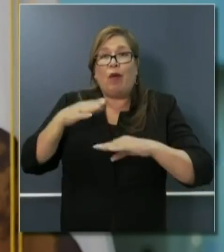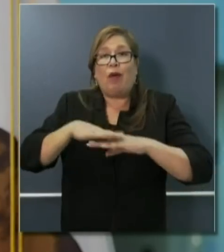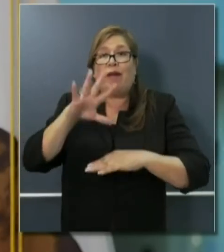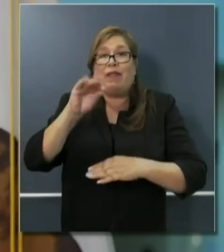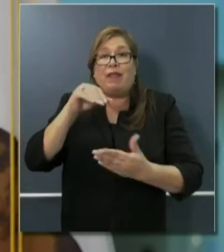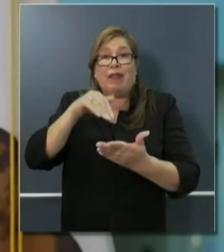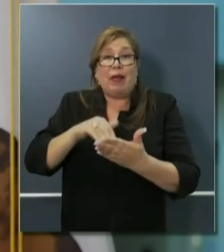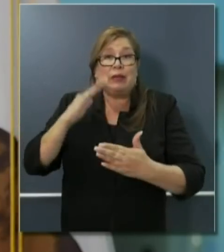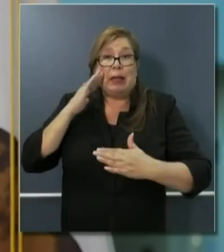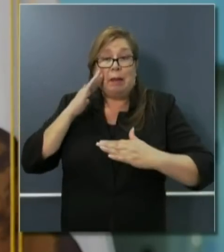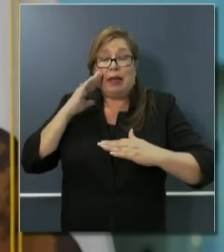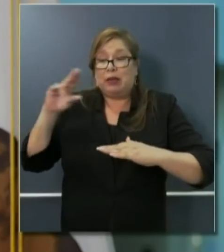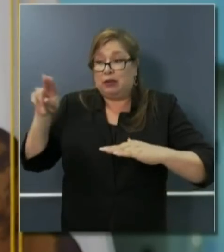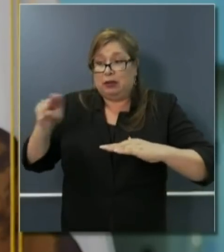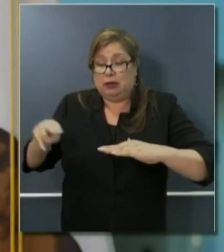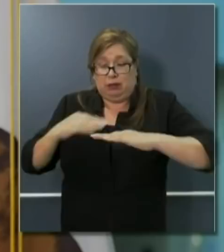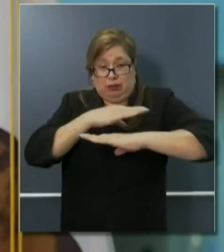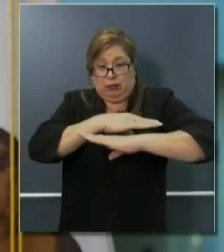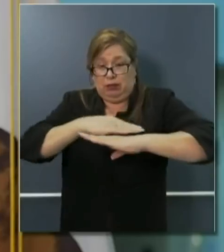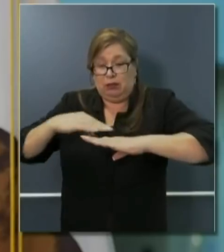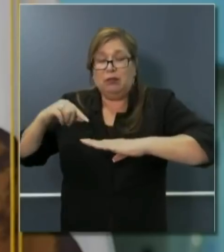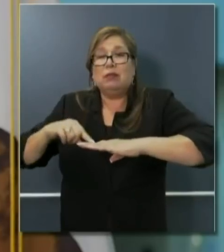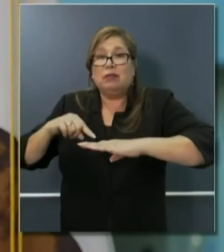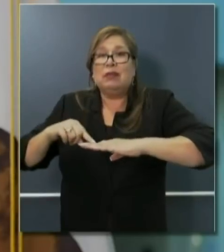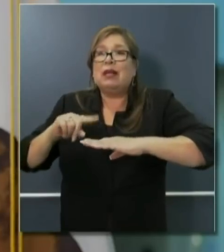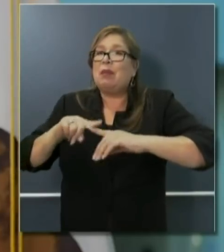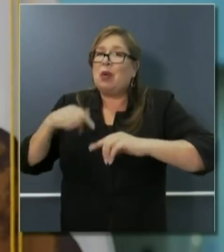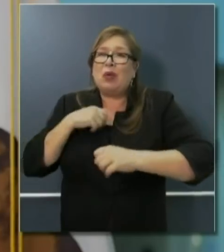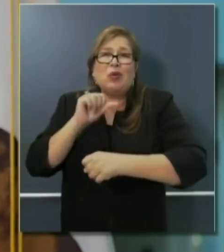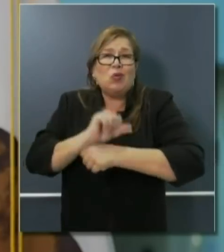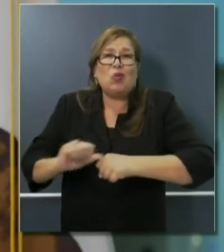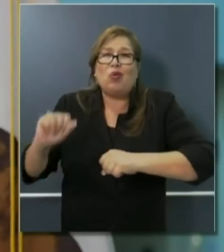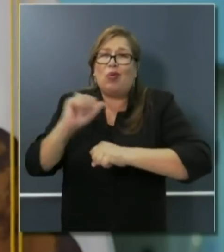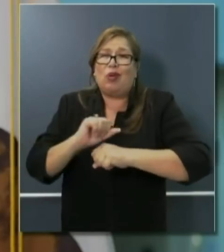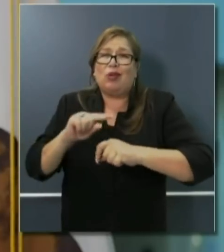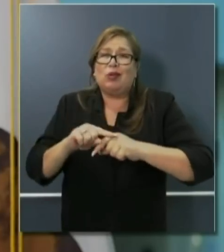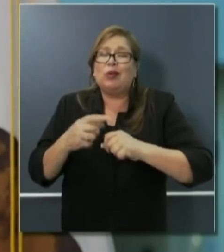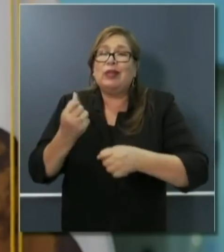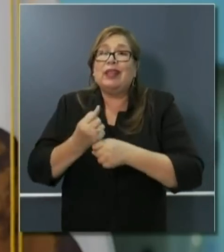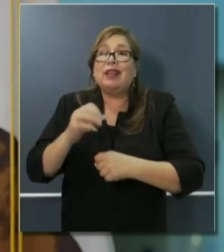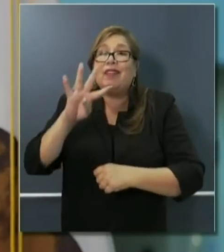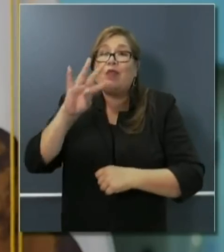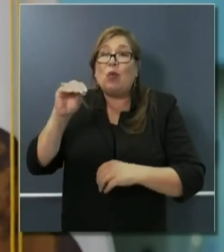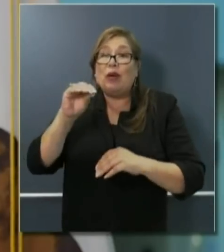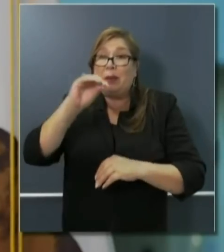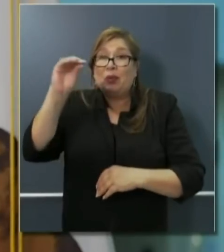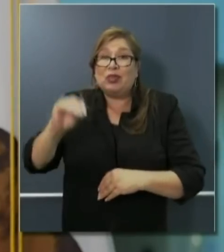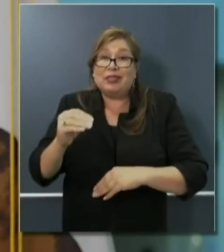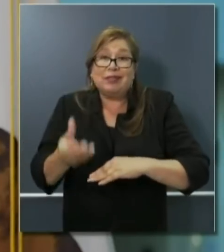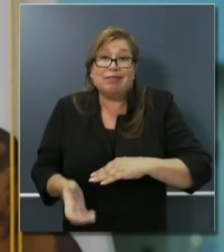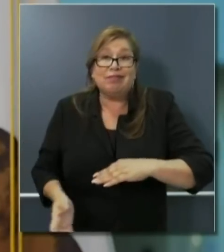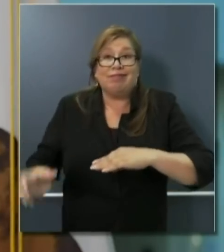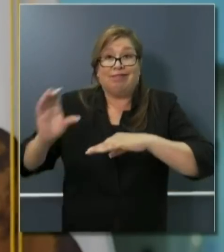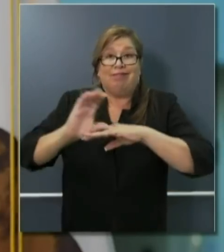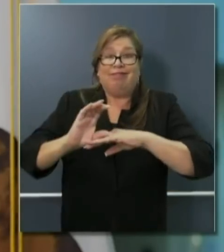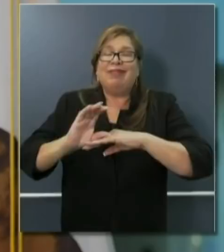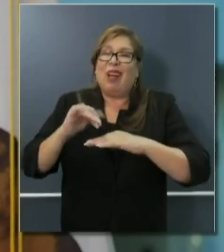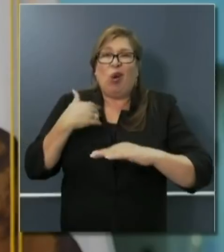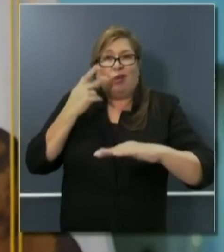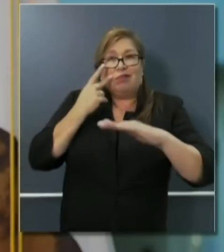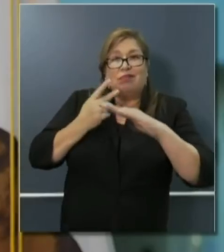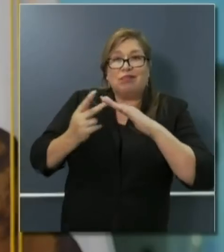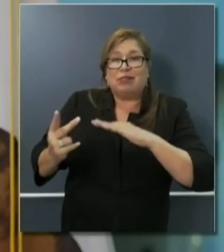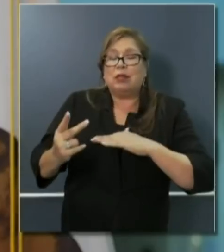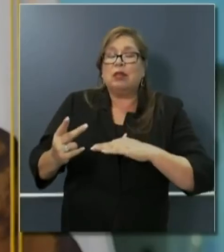that among those 50,000 beds, we are working to get about 40%, because that's what our actuals show,